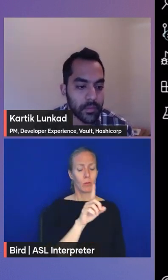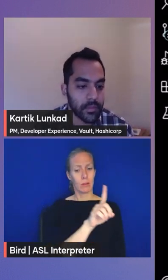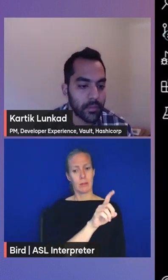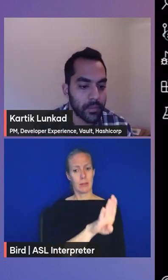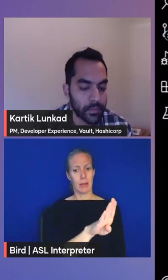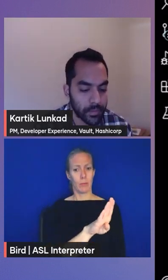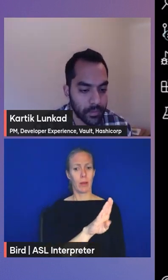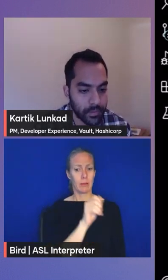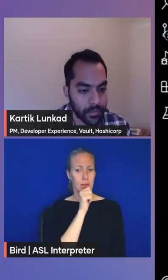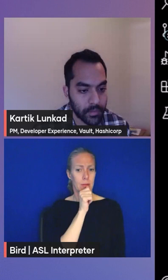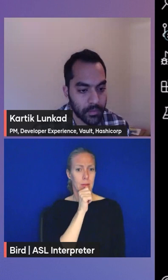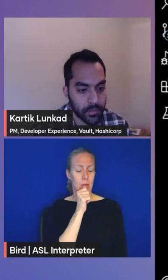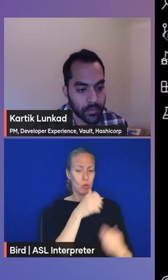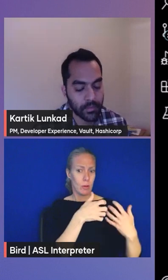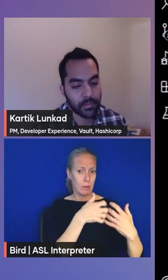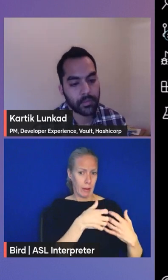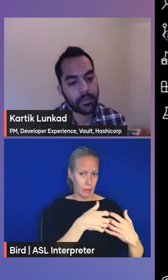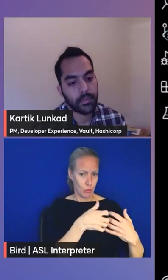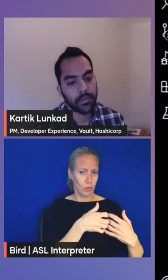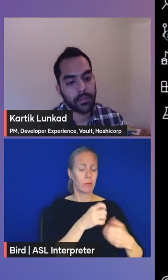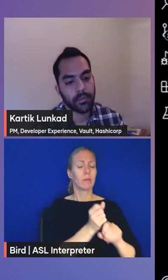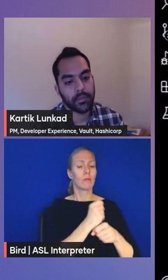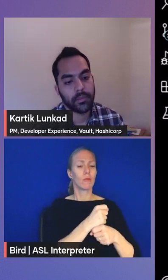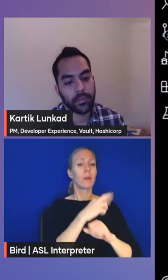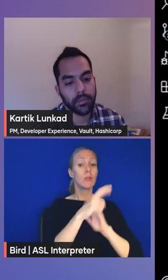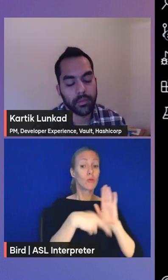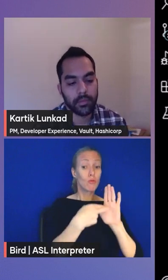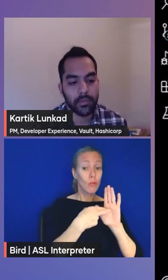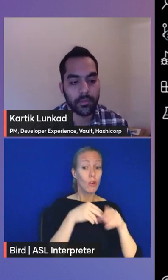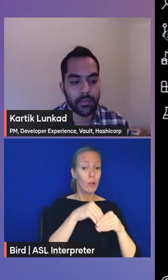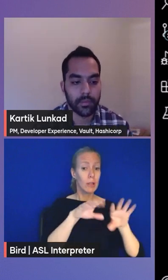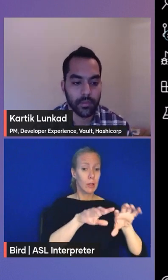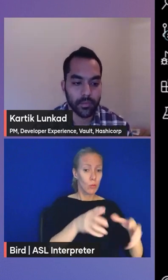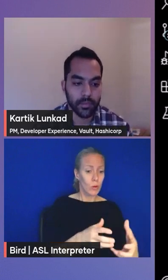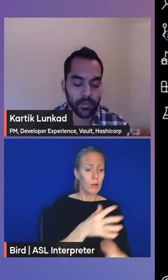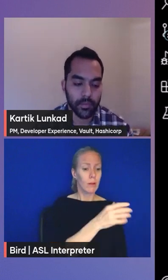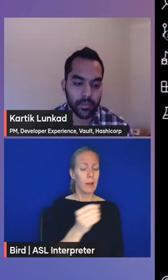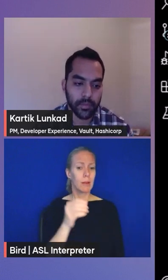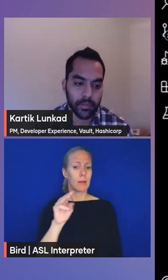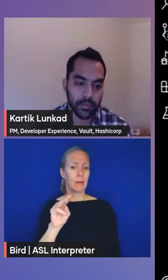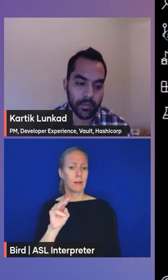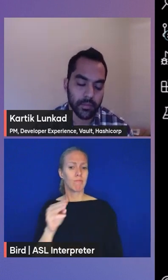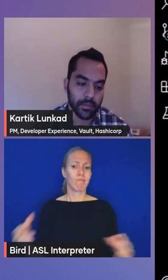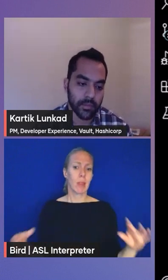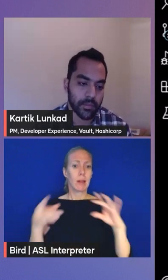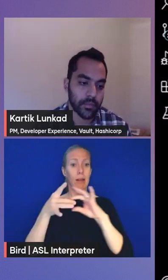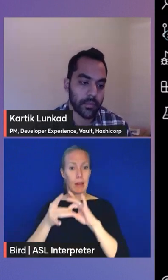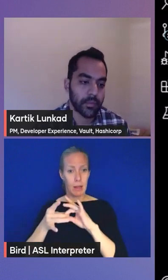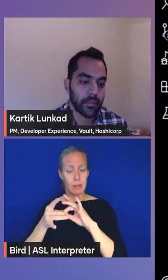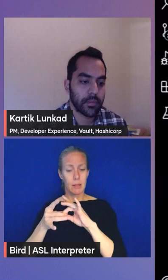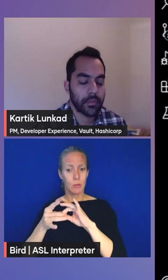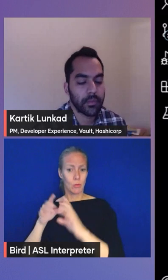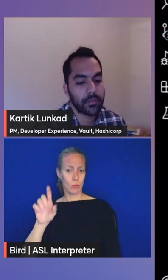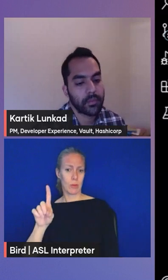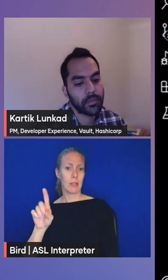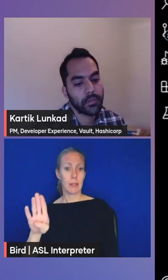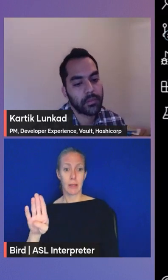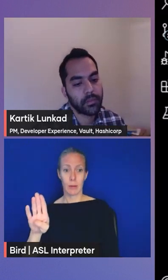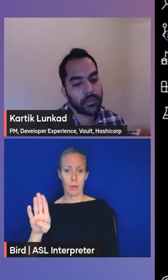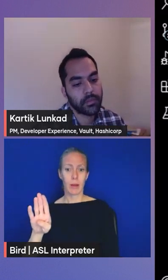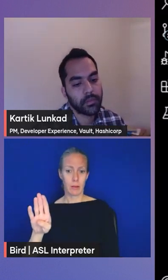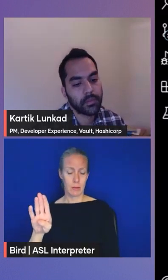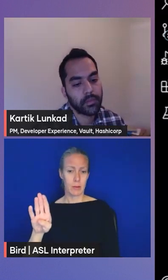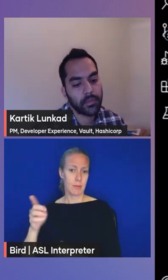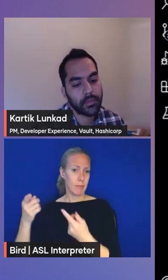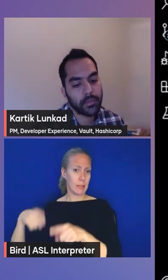role within Vault, and maps that to or connects that to the database instance. All